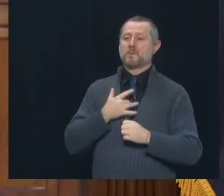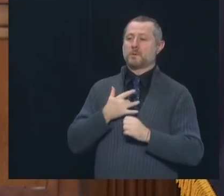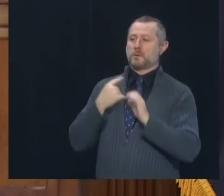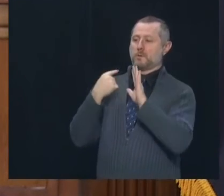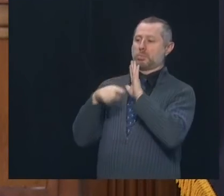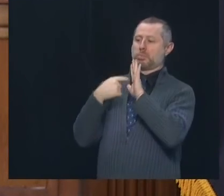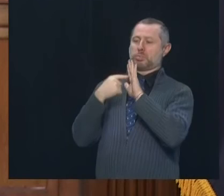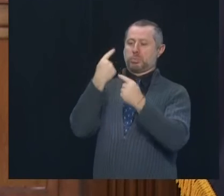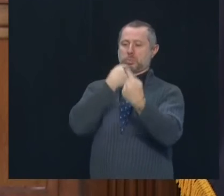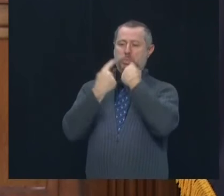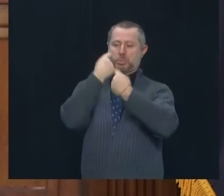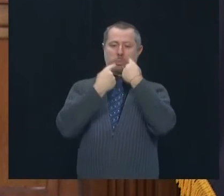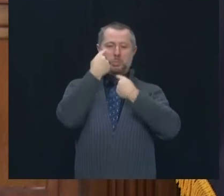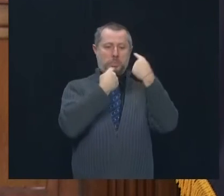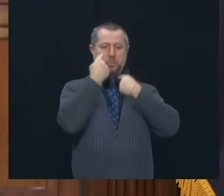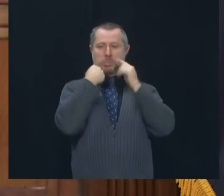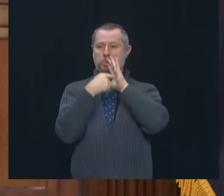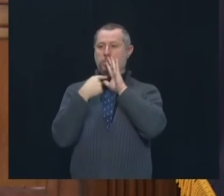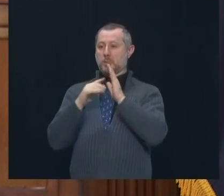Community is more sensitive.